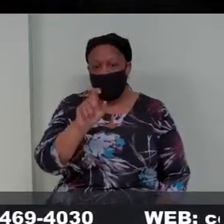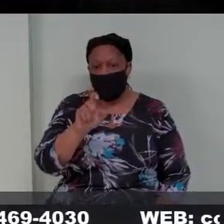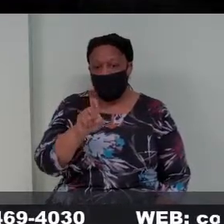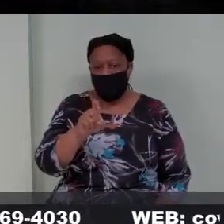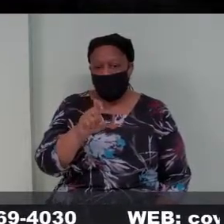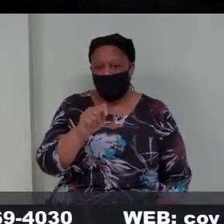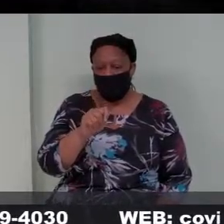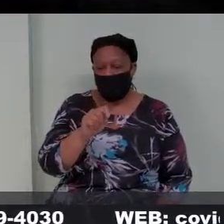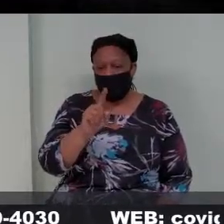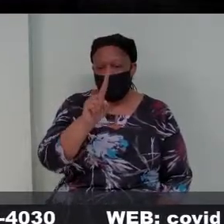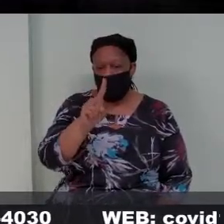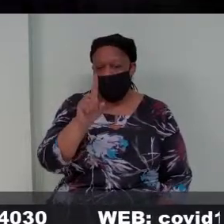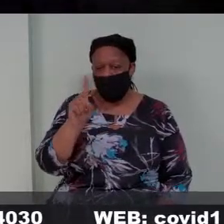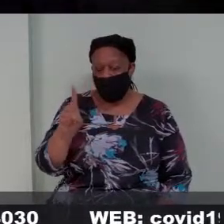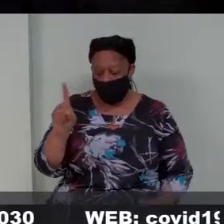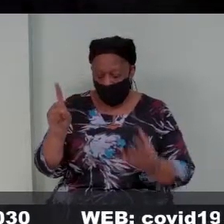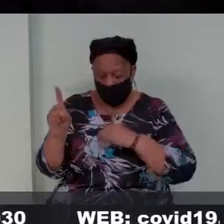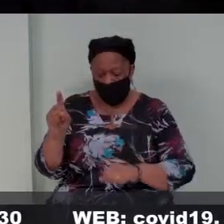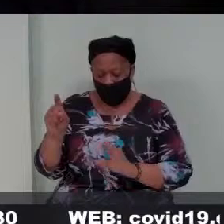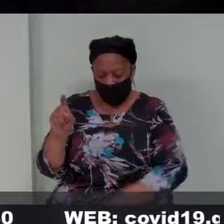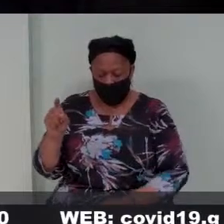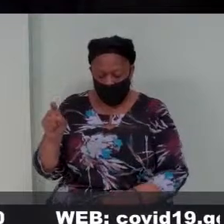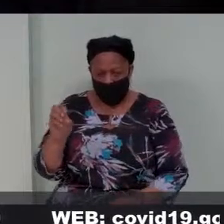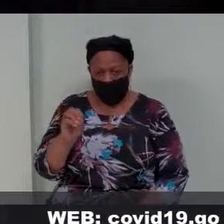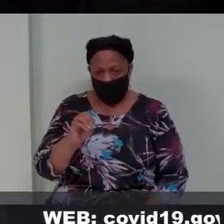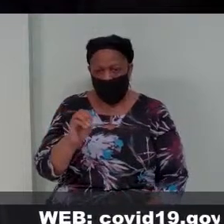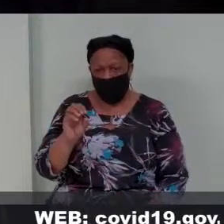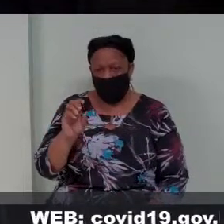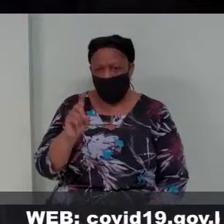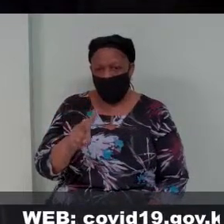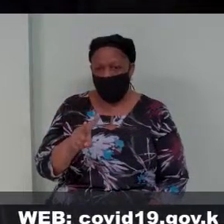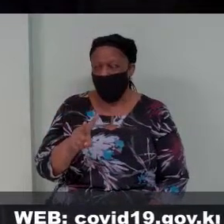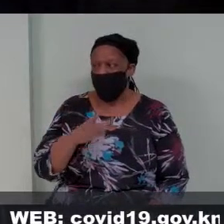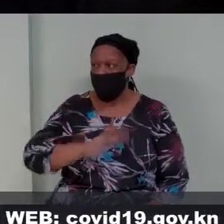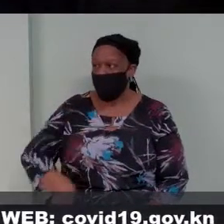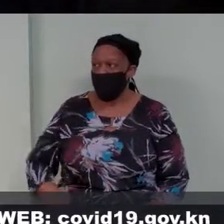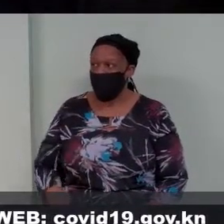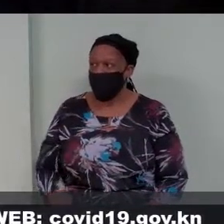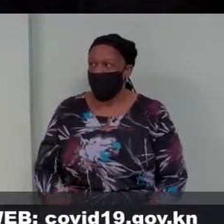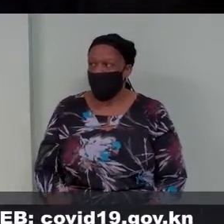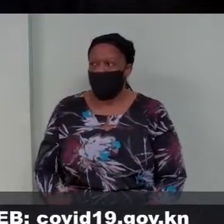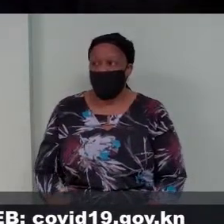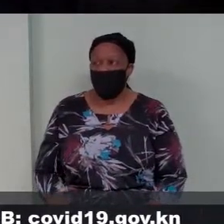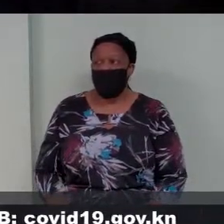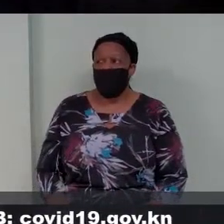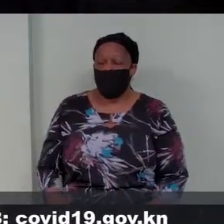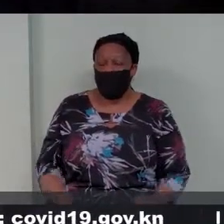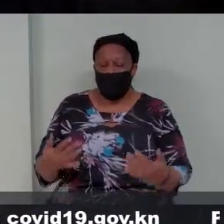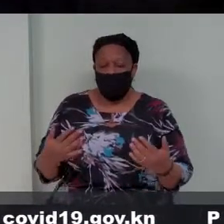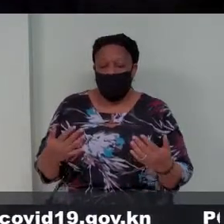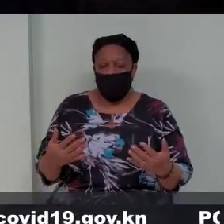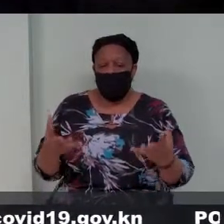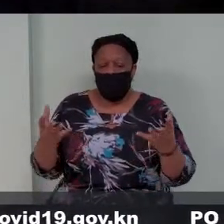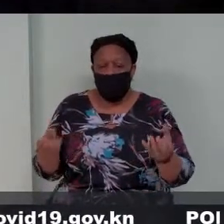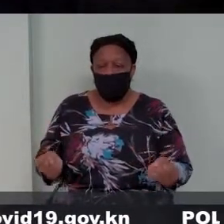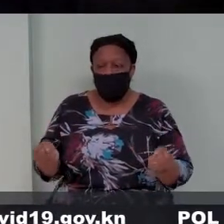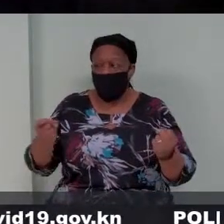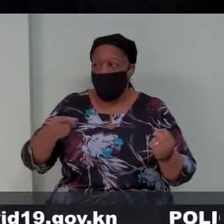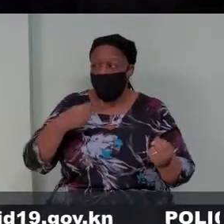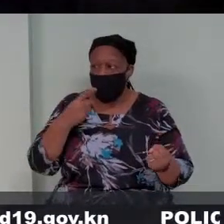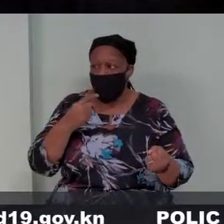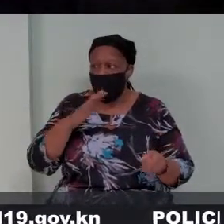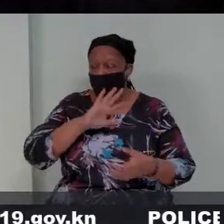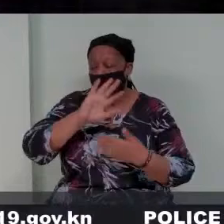1102 or 1154. As I conclude, I want to take this opportunity to